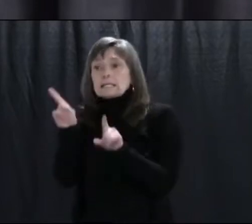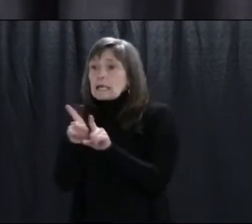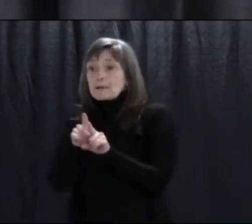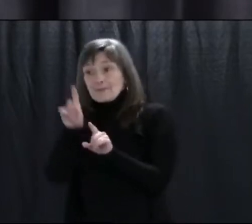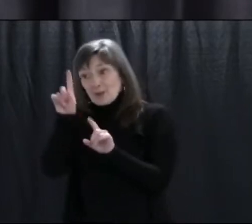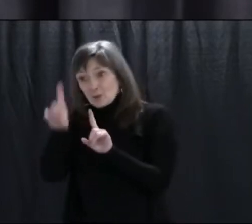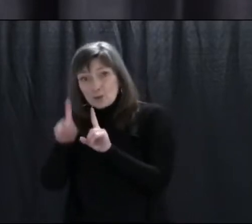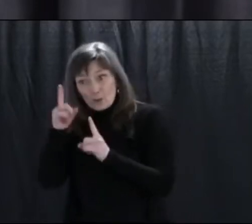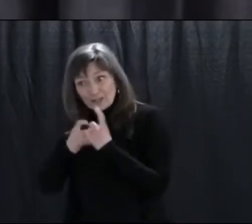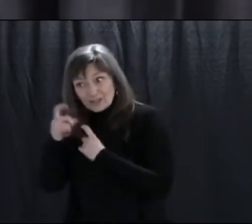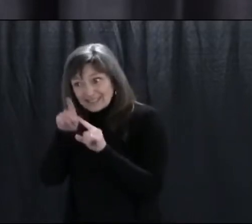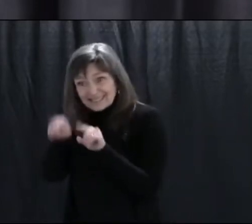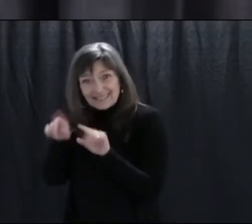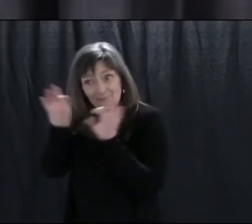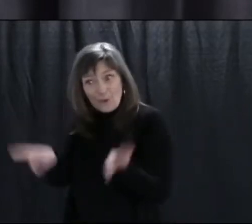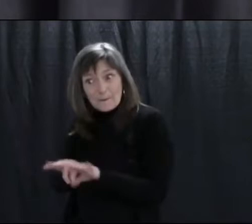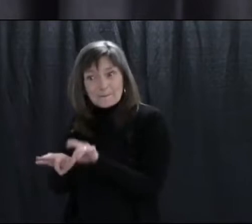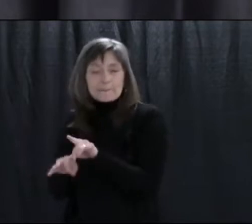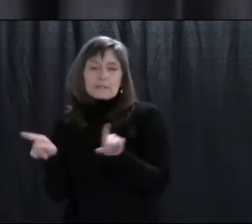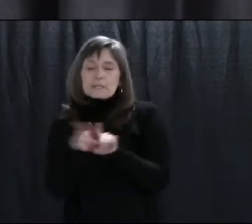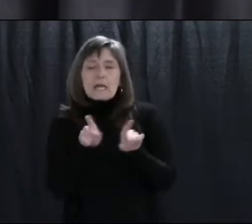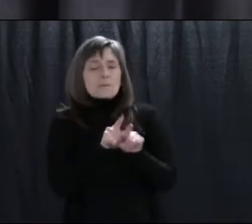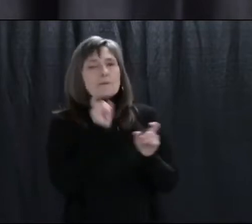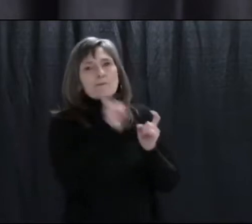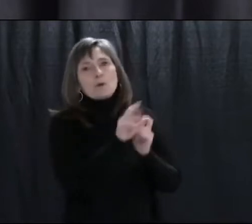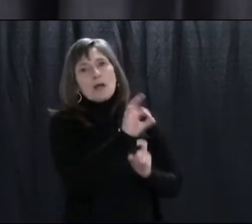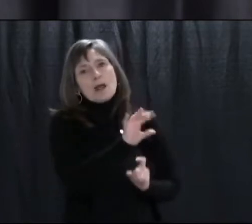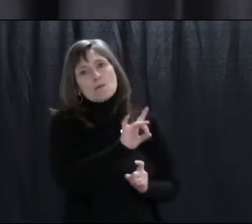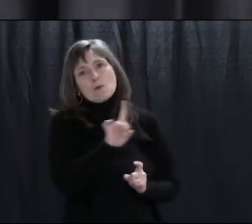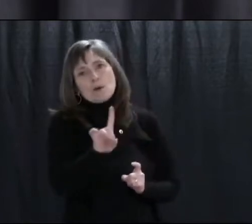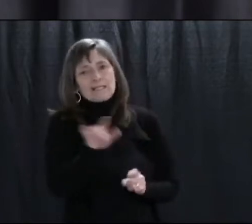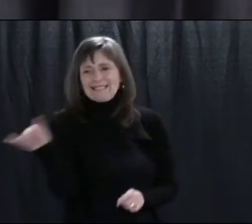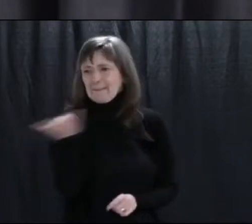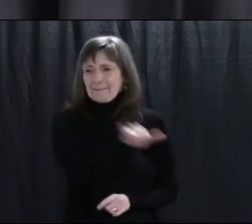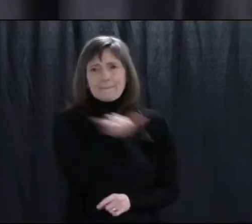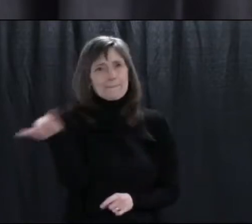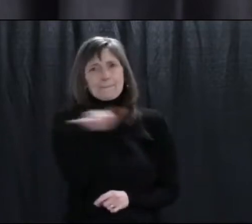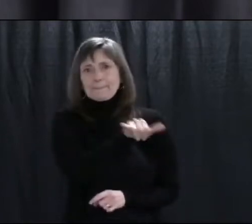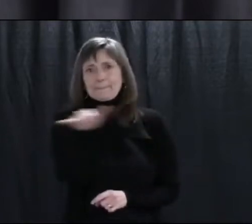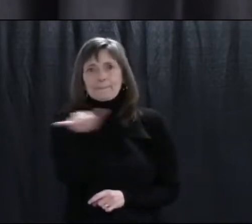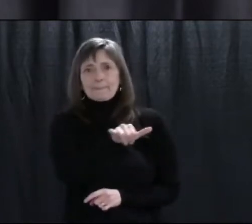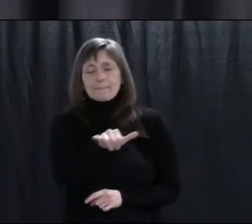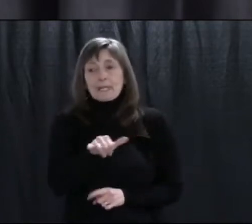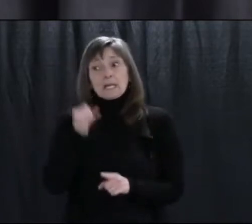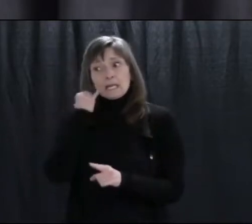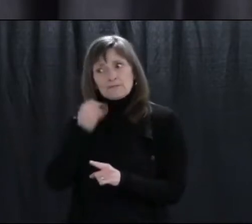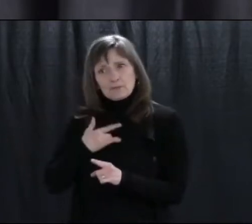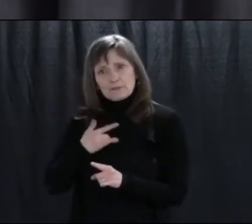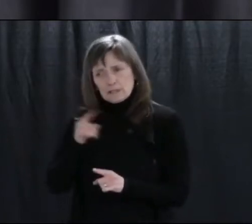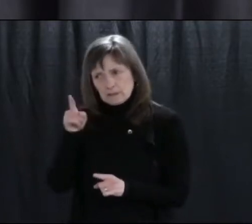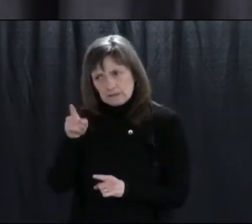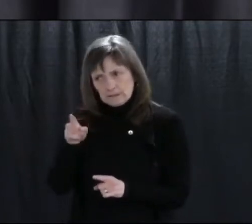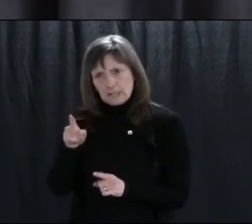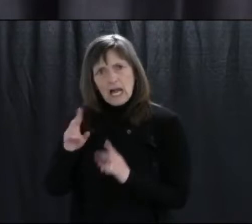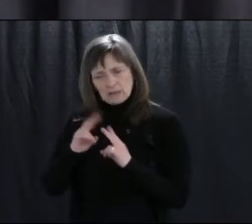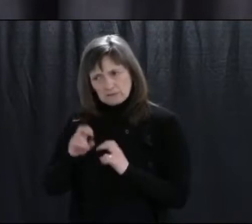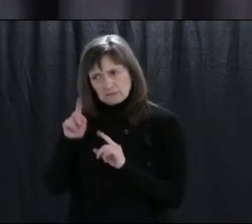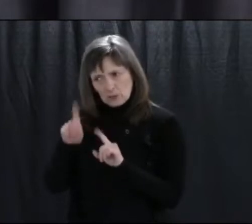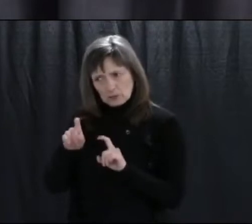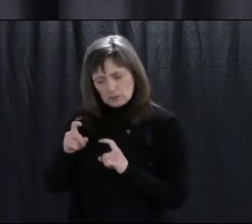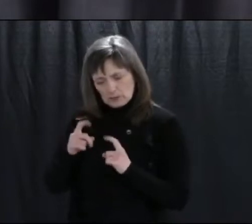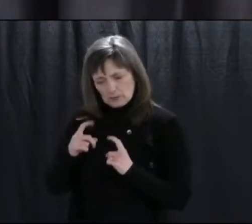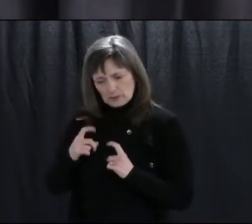to 811 for that purpose. Should you feel, however, that you do have some symptoms that you feel need